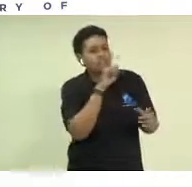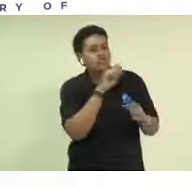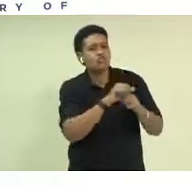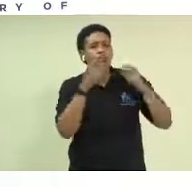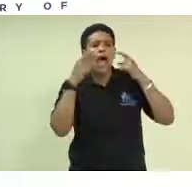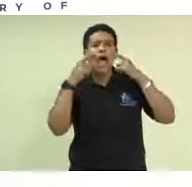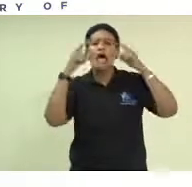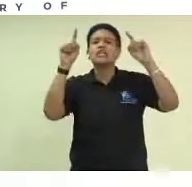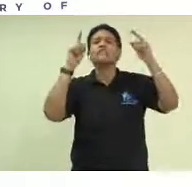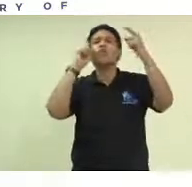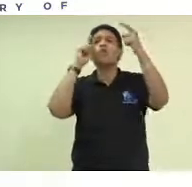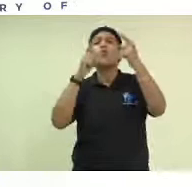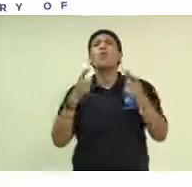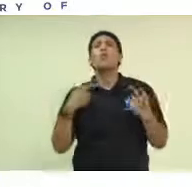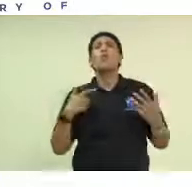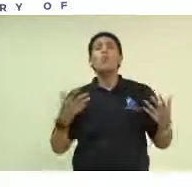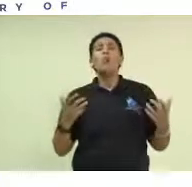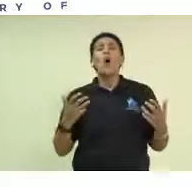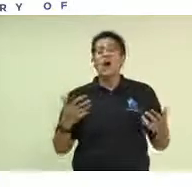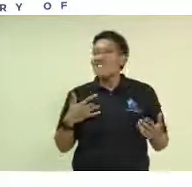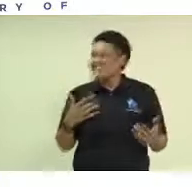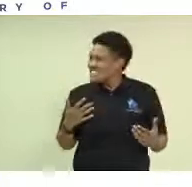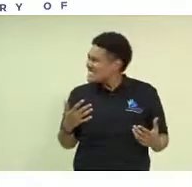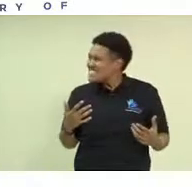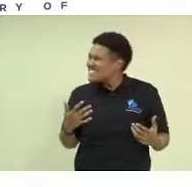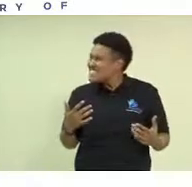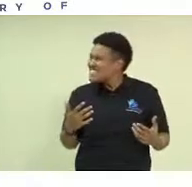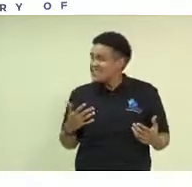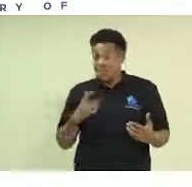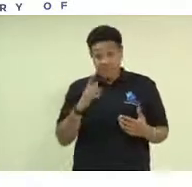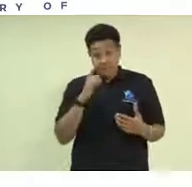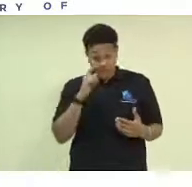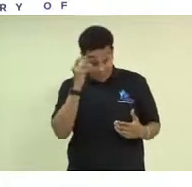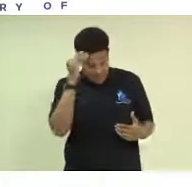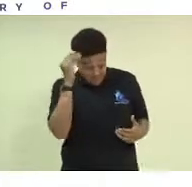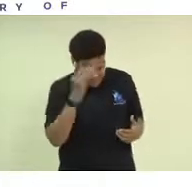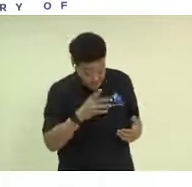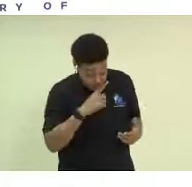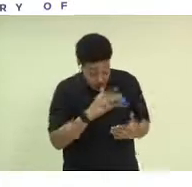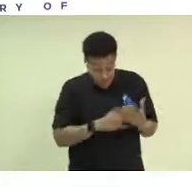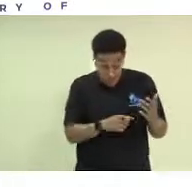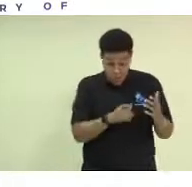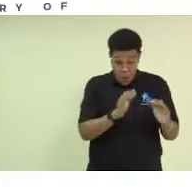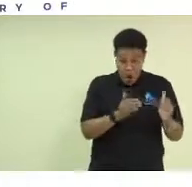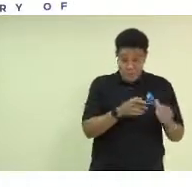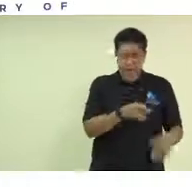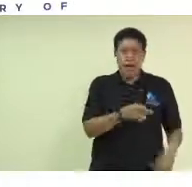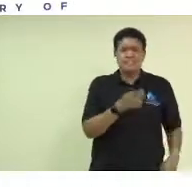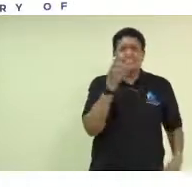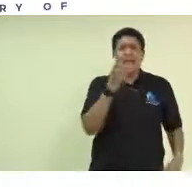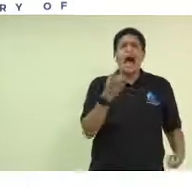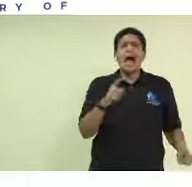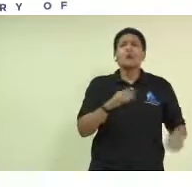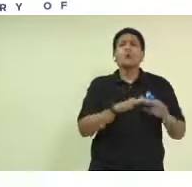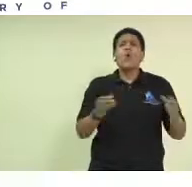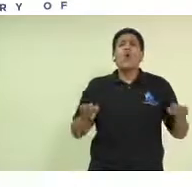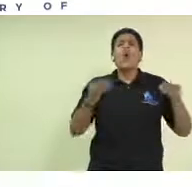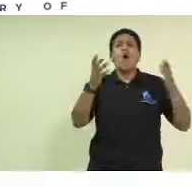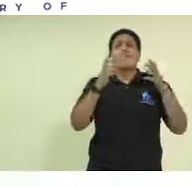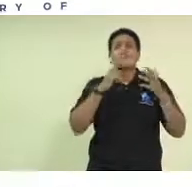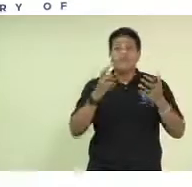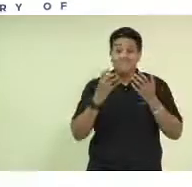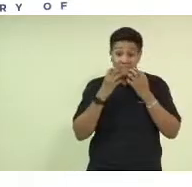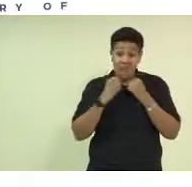the objectives that we would like. Having said that, some of those comparisons too don't offer a lot of value,